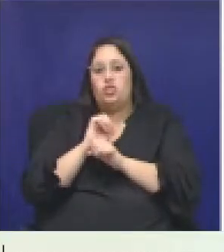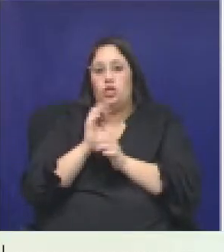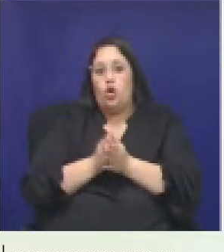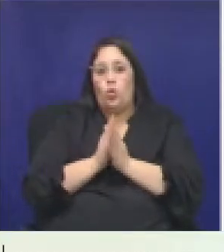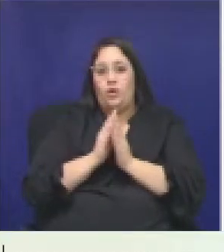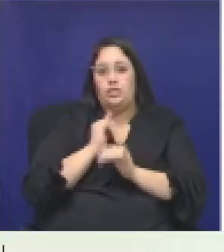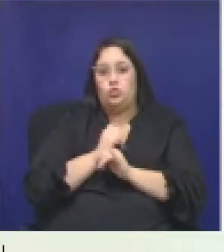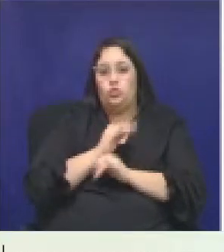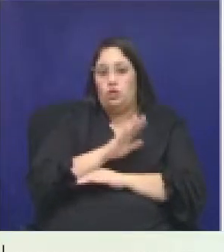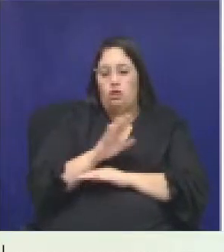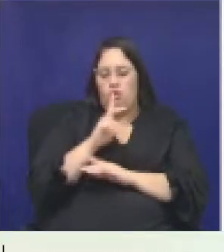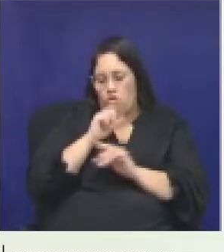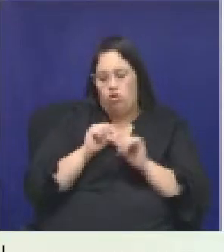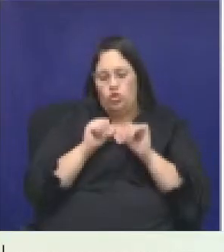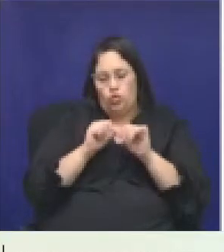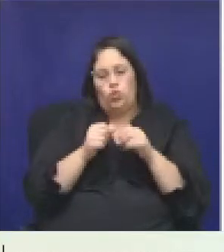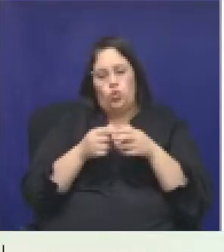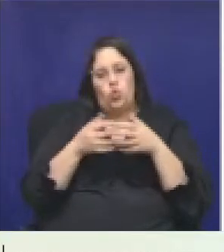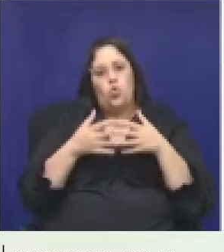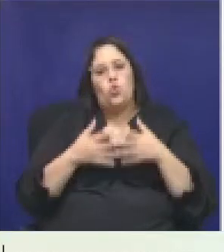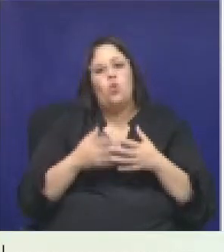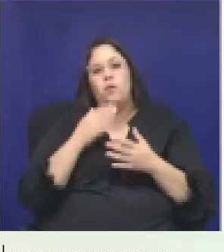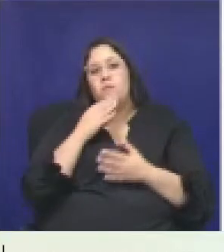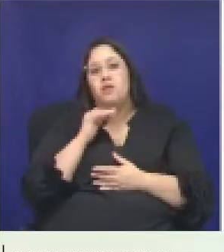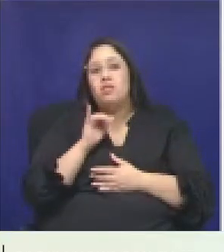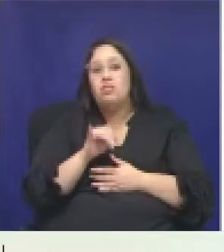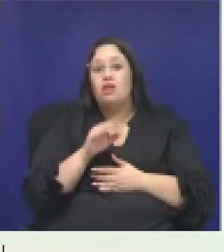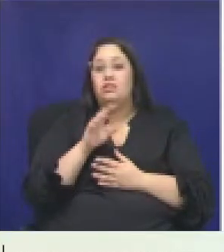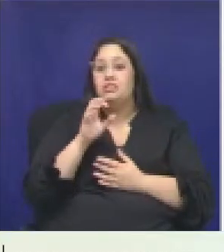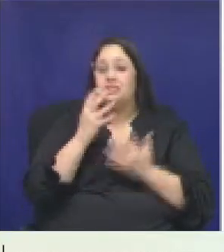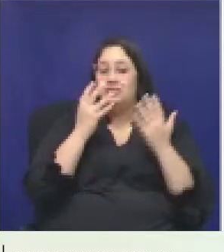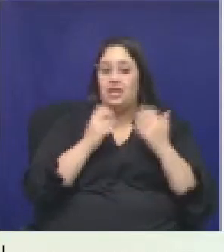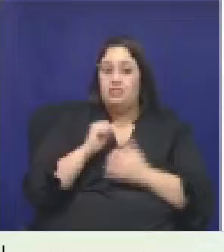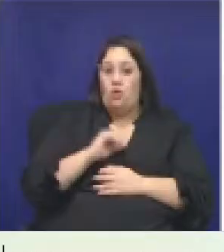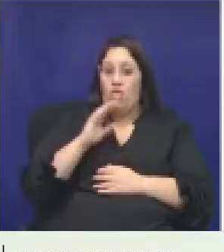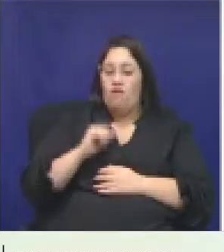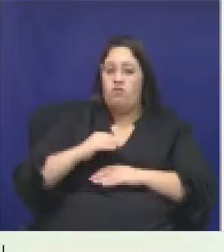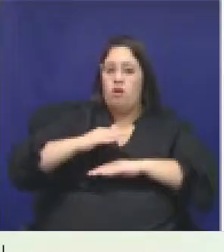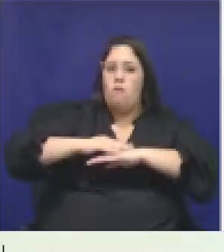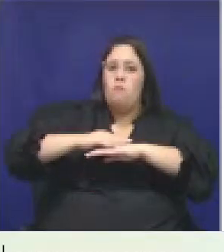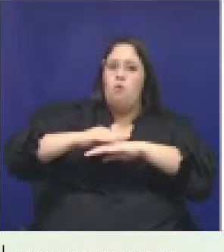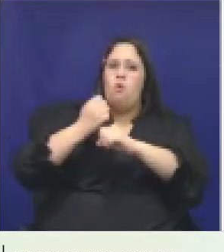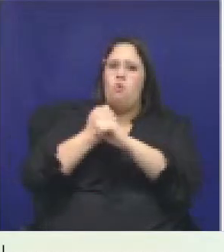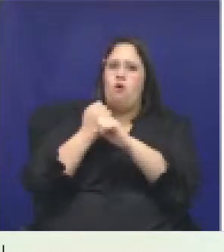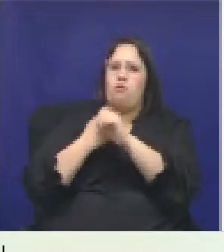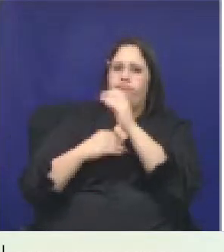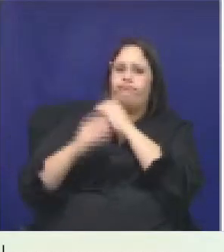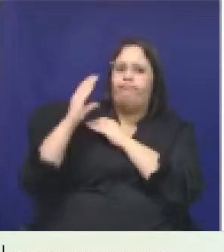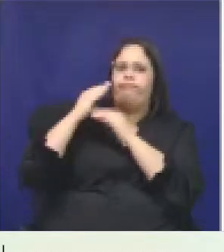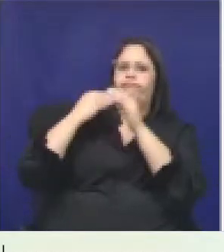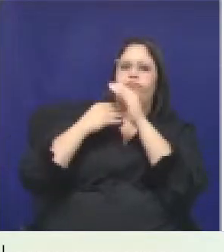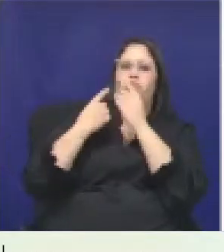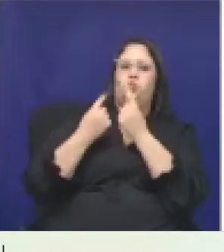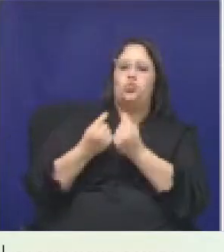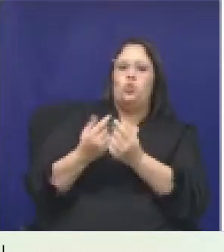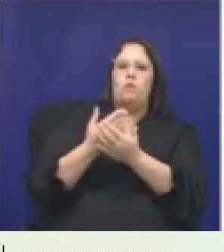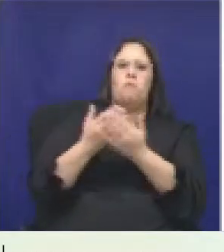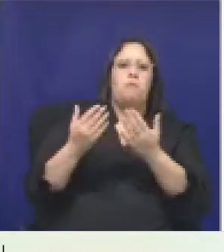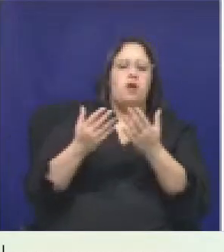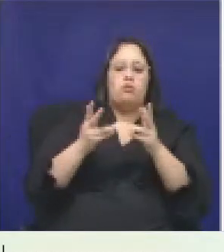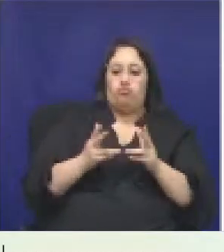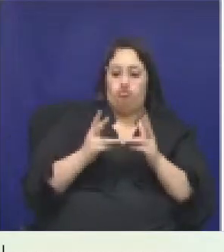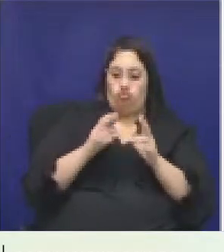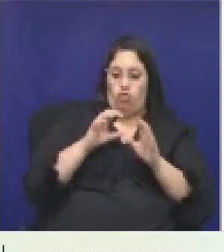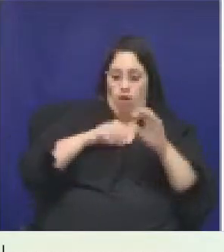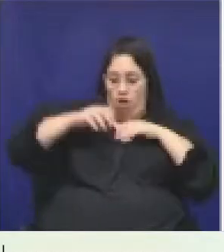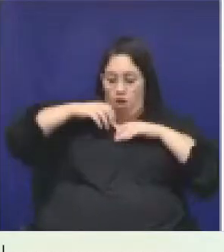this entity continue to grow. This means that Stats SA are having to fill more and more carriages, whilst the railroad itself continues